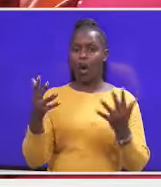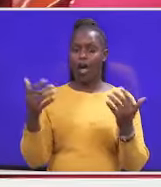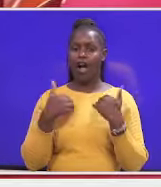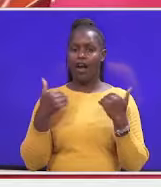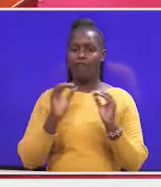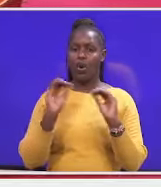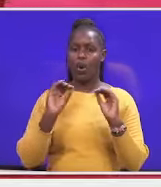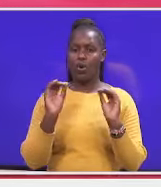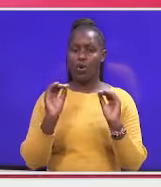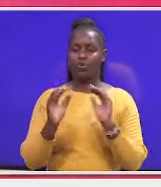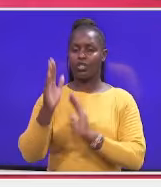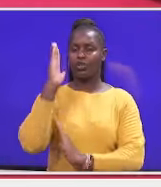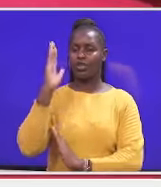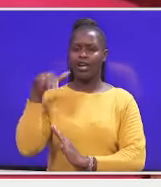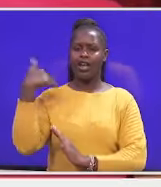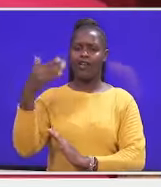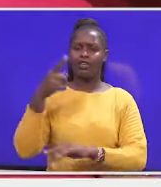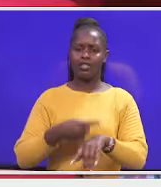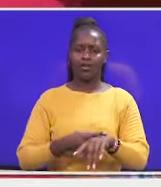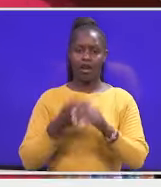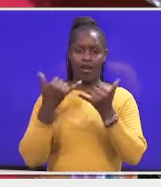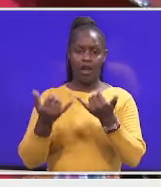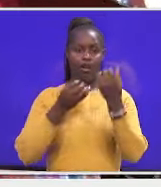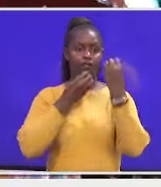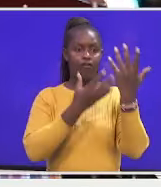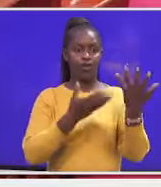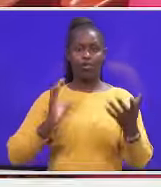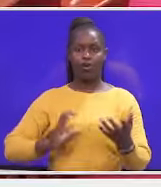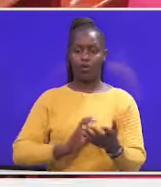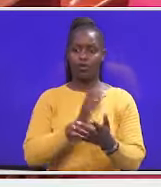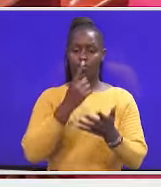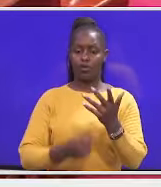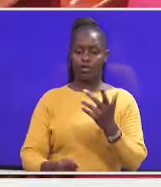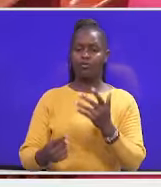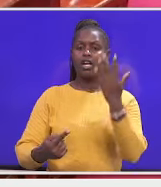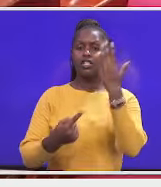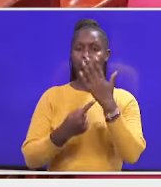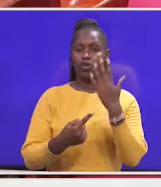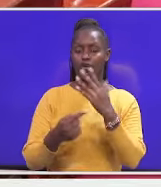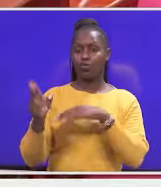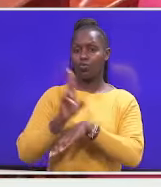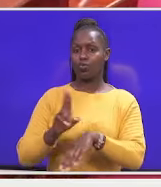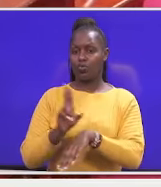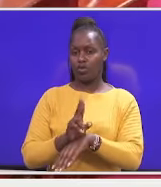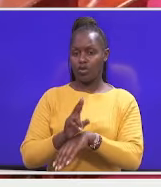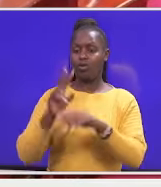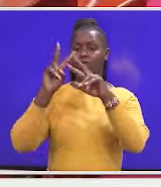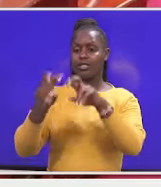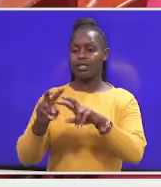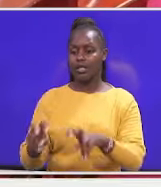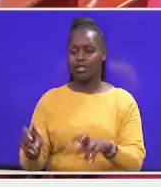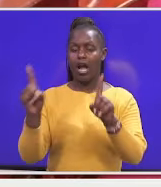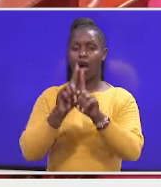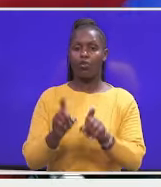miaka nenda miaka rudi, akiambia kamati hiyo ya pamoja kuwa atatumia teknolojia haswa kuwasaka na